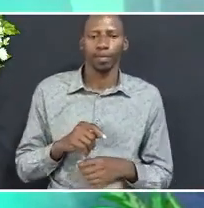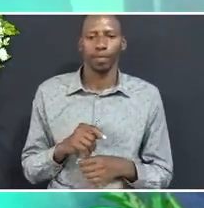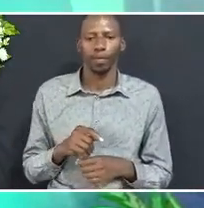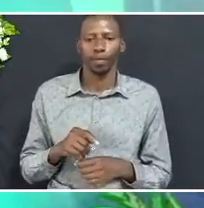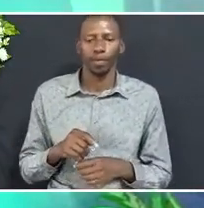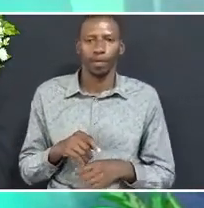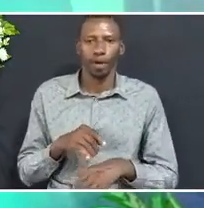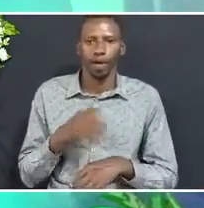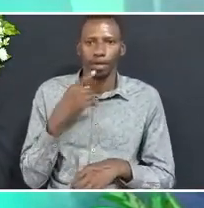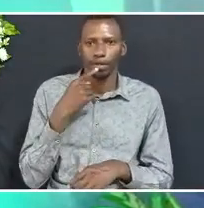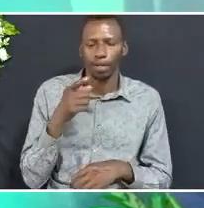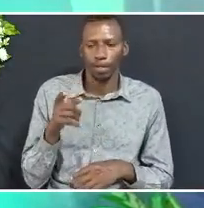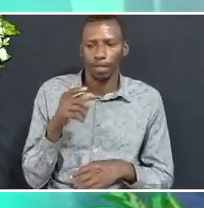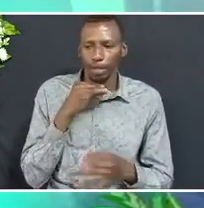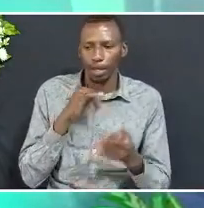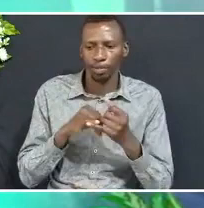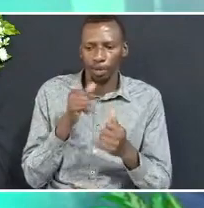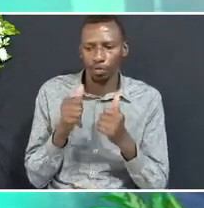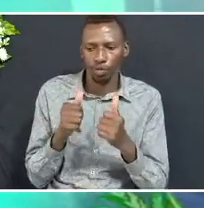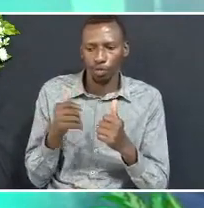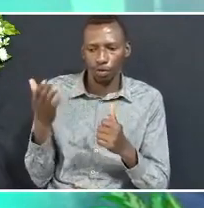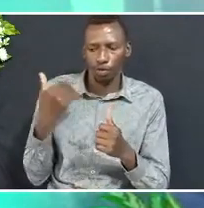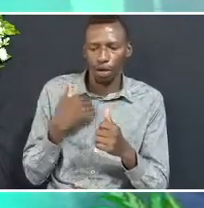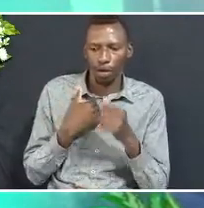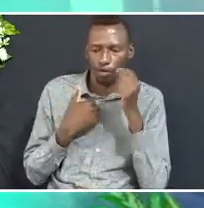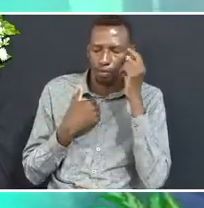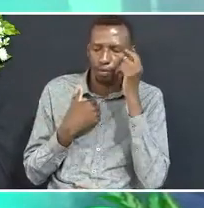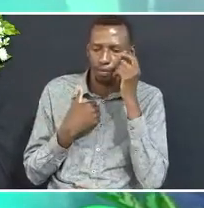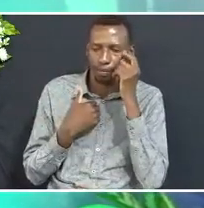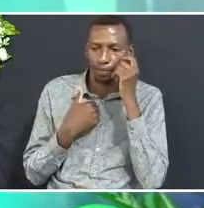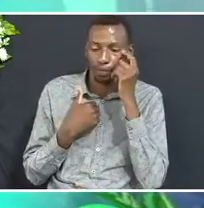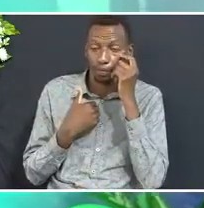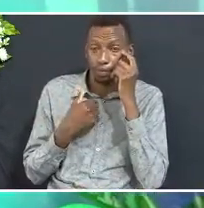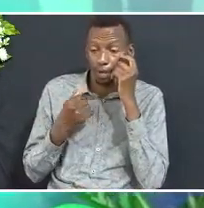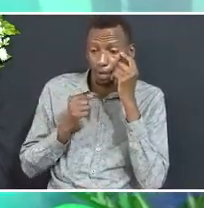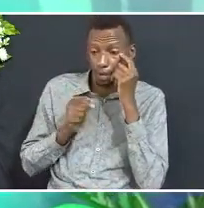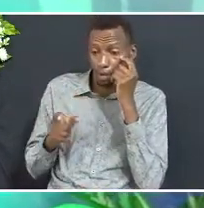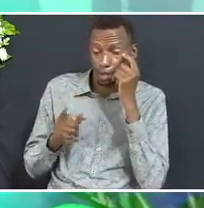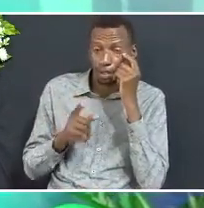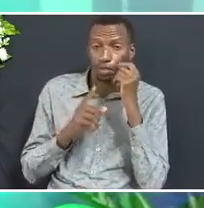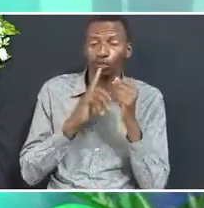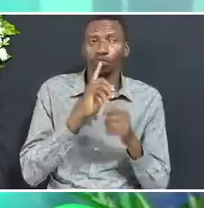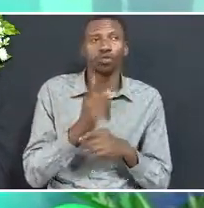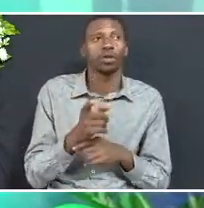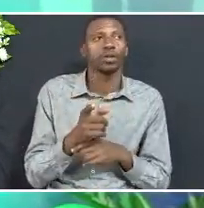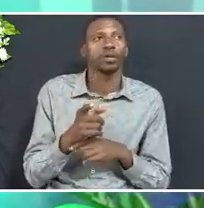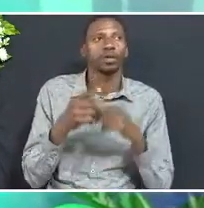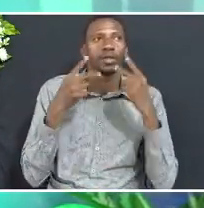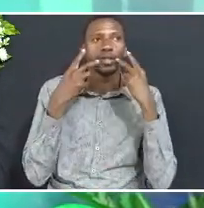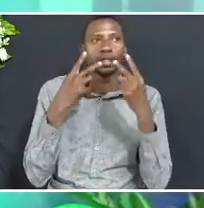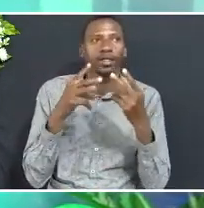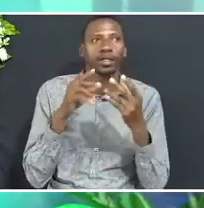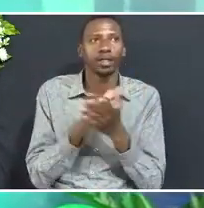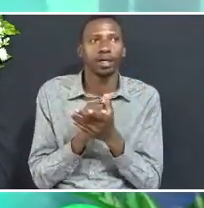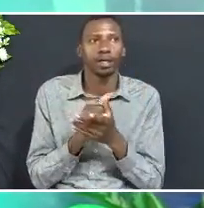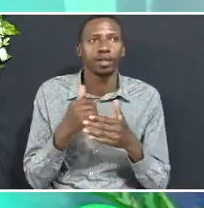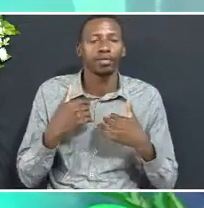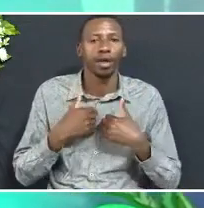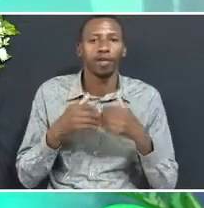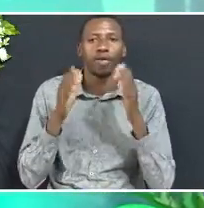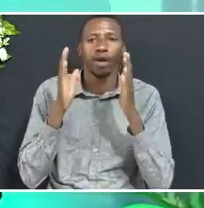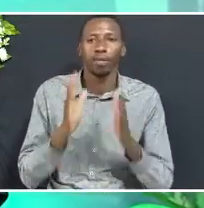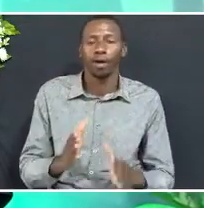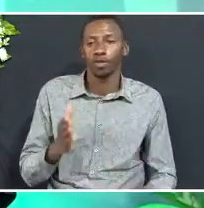this kind of husbands that she had had before, she could for sure see that someone out